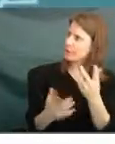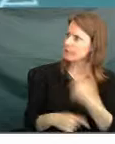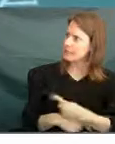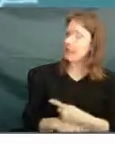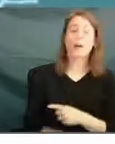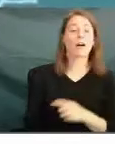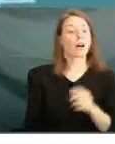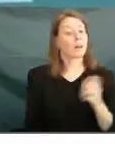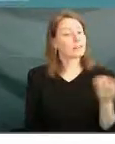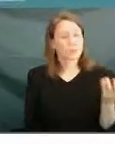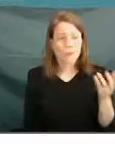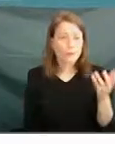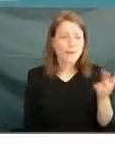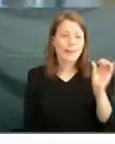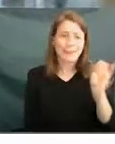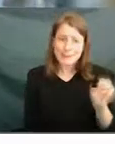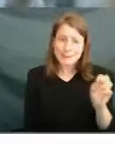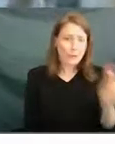skrive.